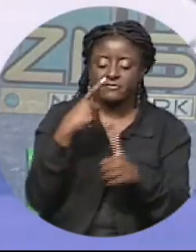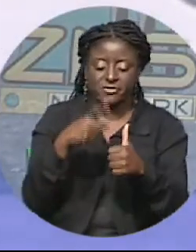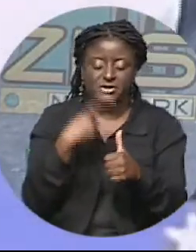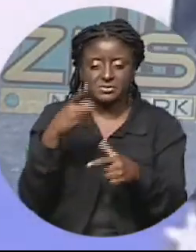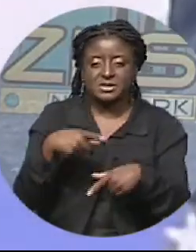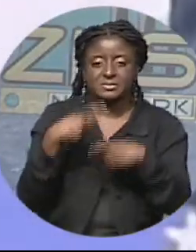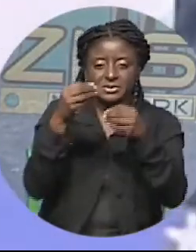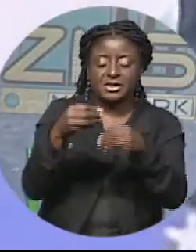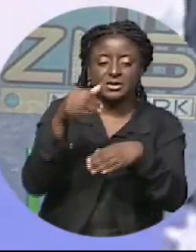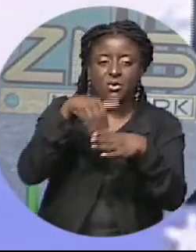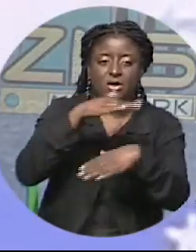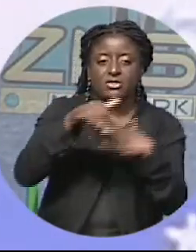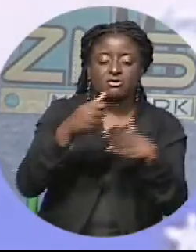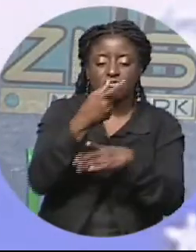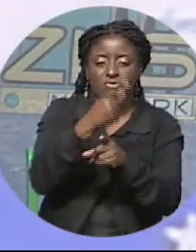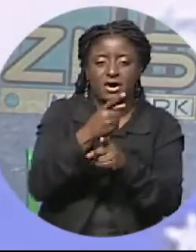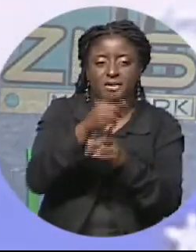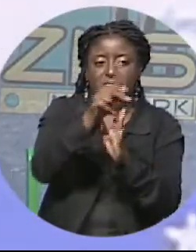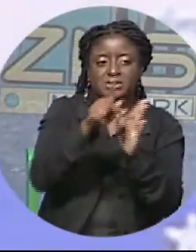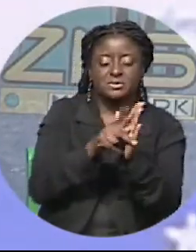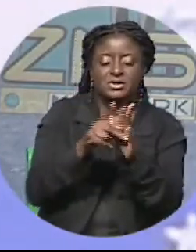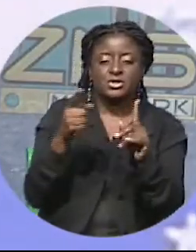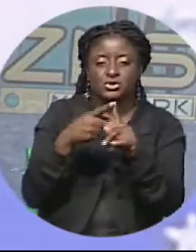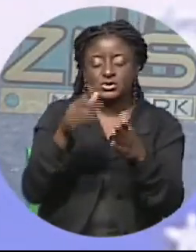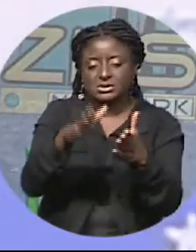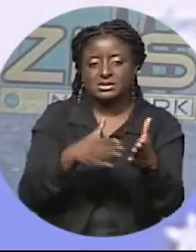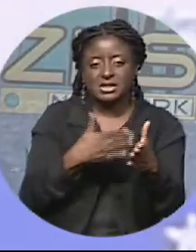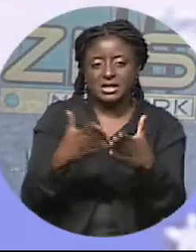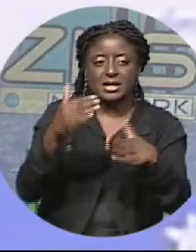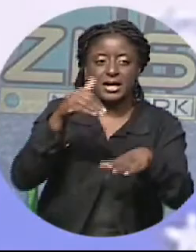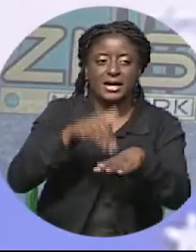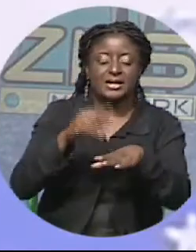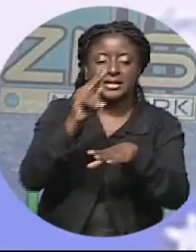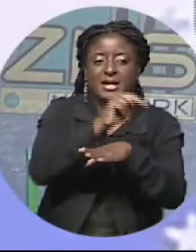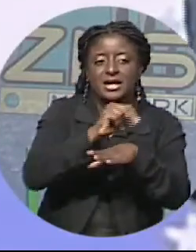in me, to hitting the high notes at National Arts.